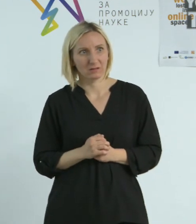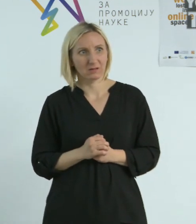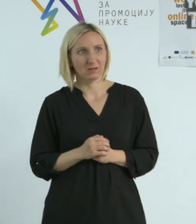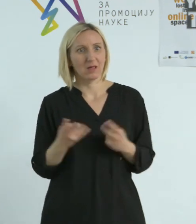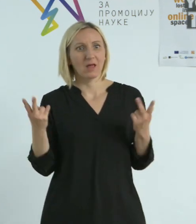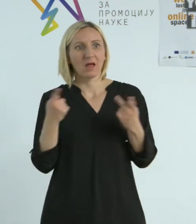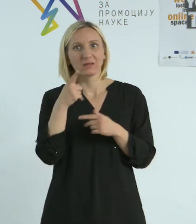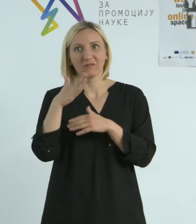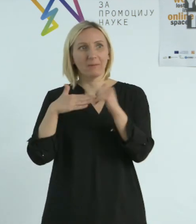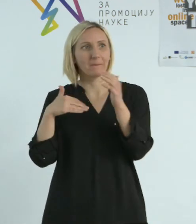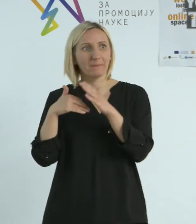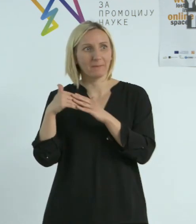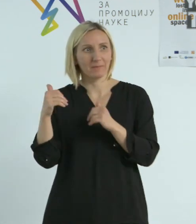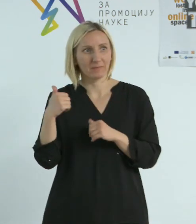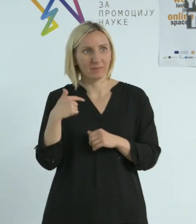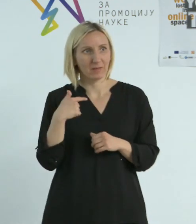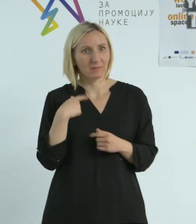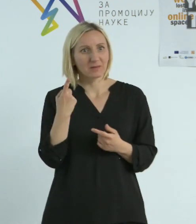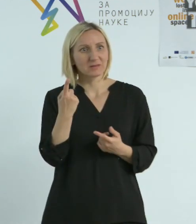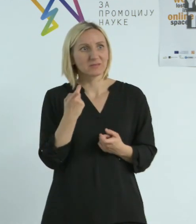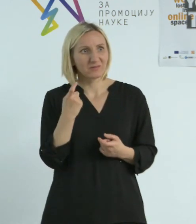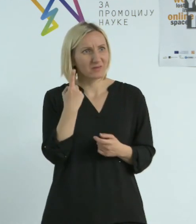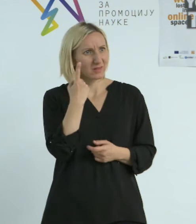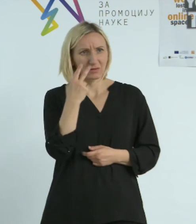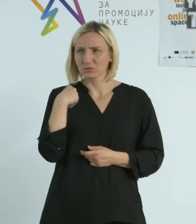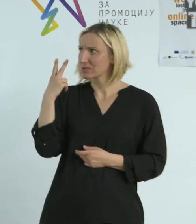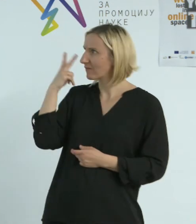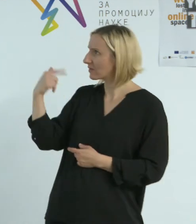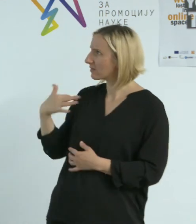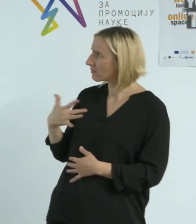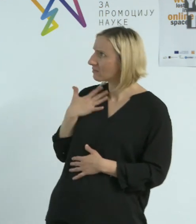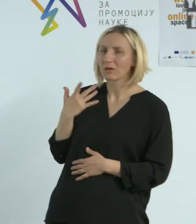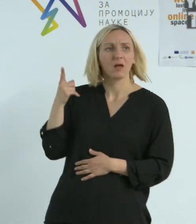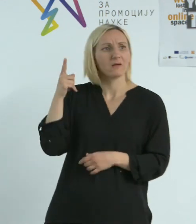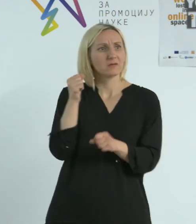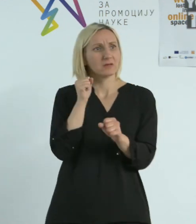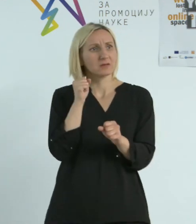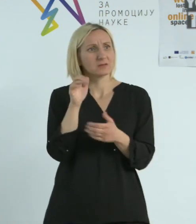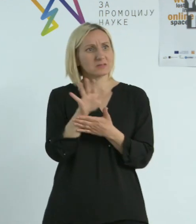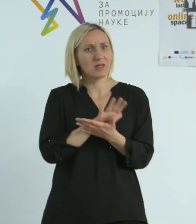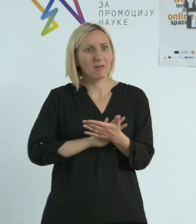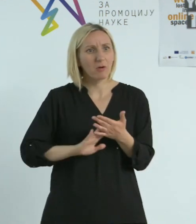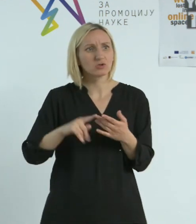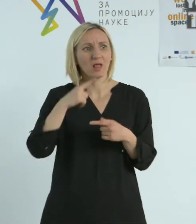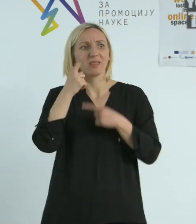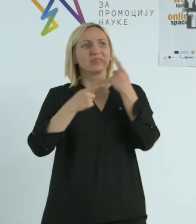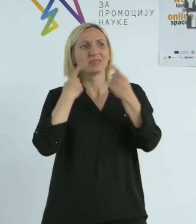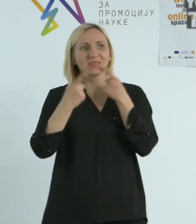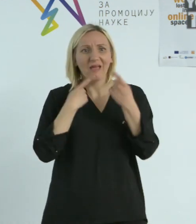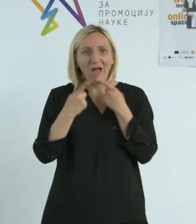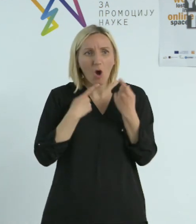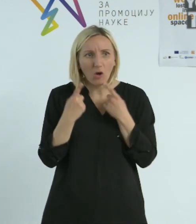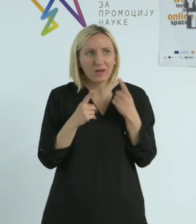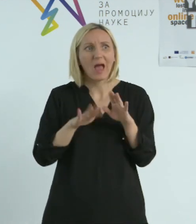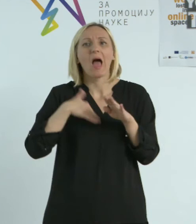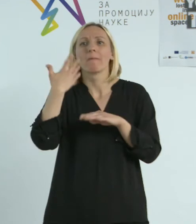practice. I was intrigued by the fact that the one which came up with, we started out with the theory, and then after